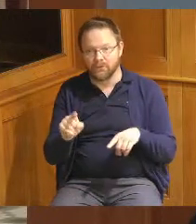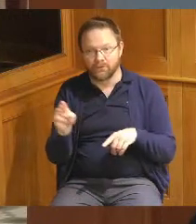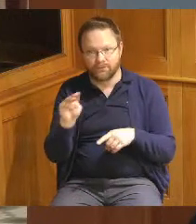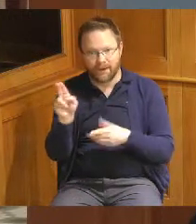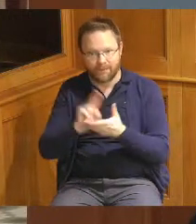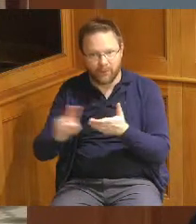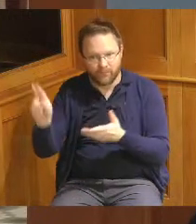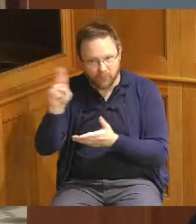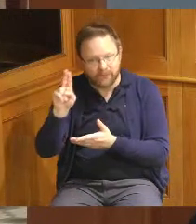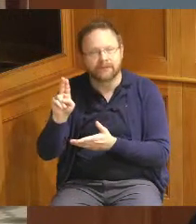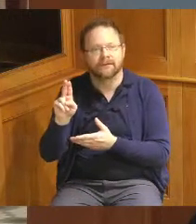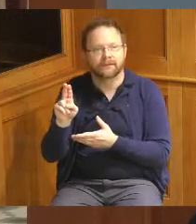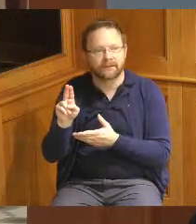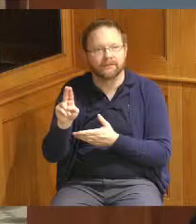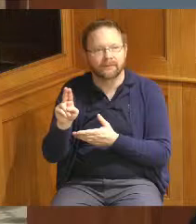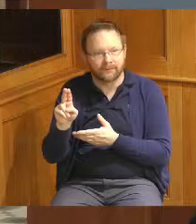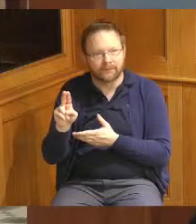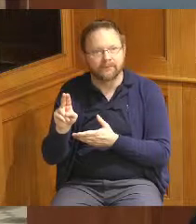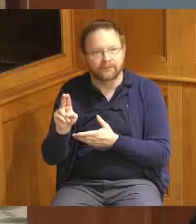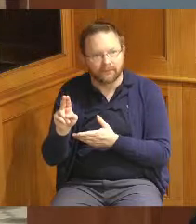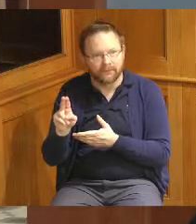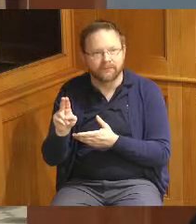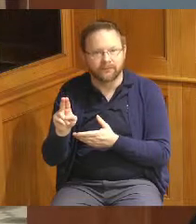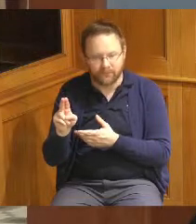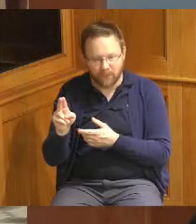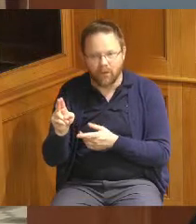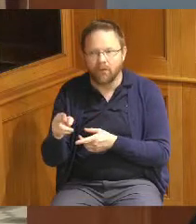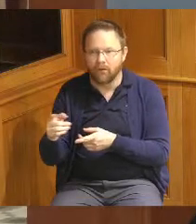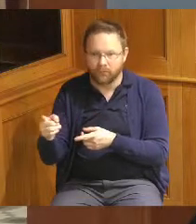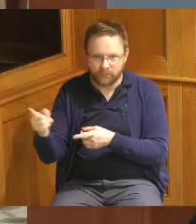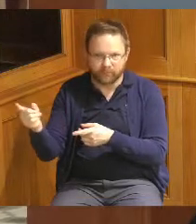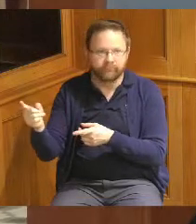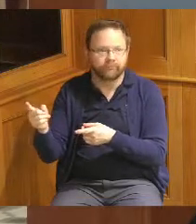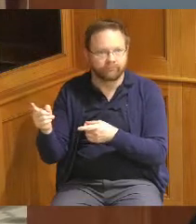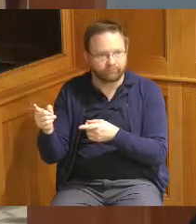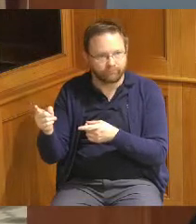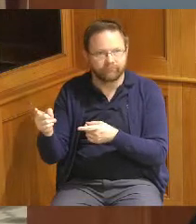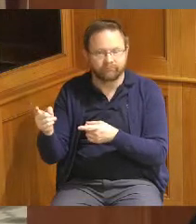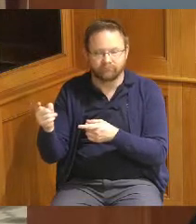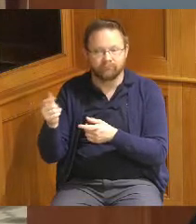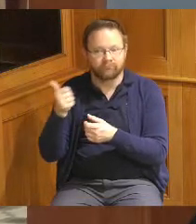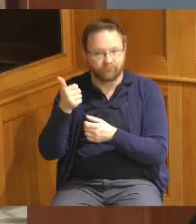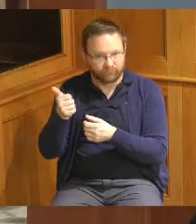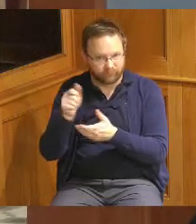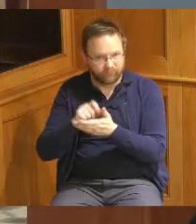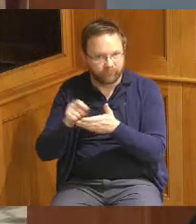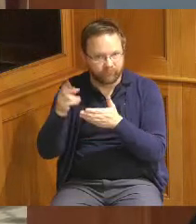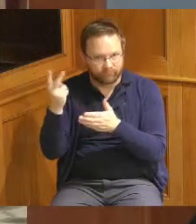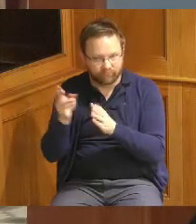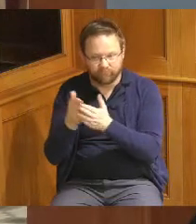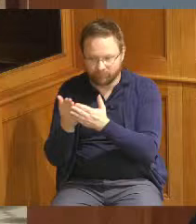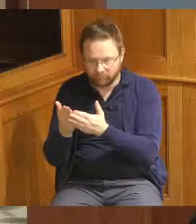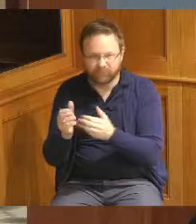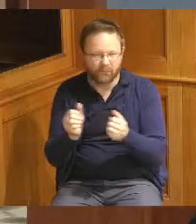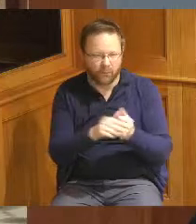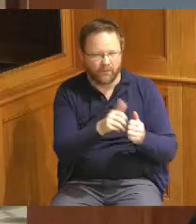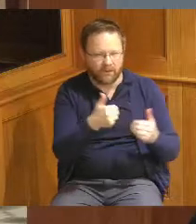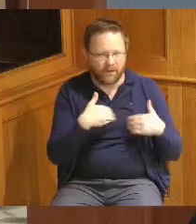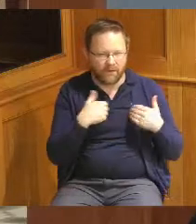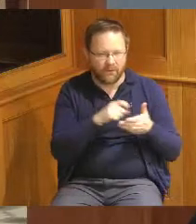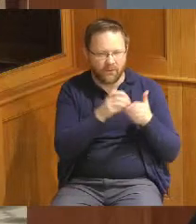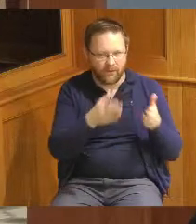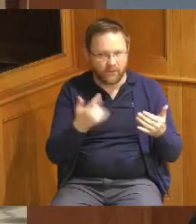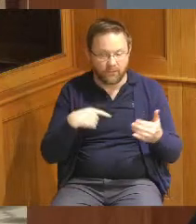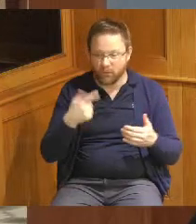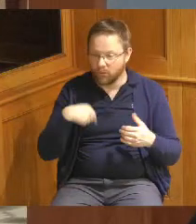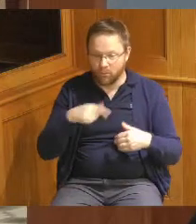University, but she came down from Miami. She's written 2 books. And so she was there as well as our other authors. But yeah, we're in the city.